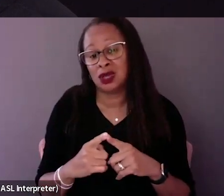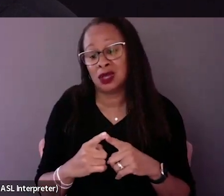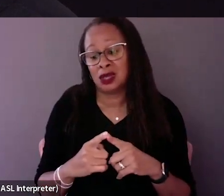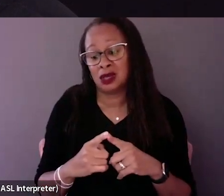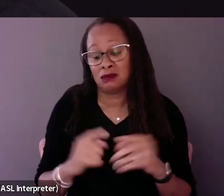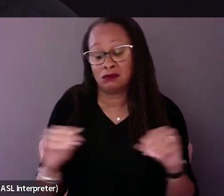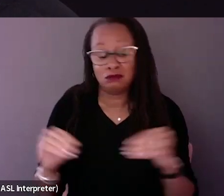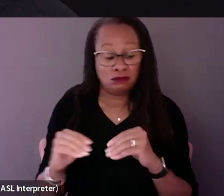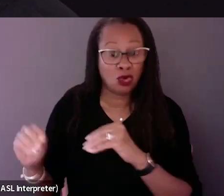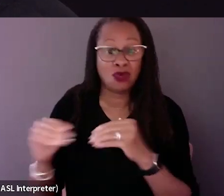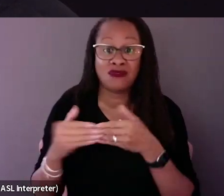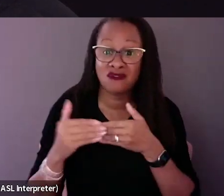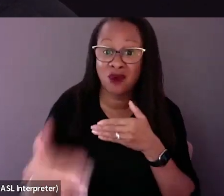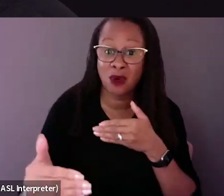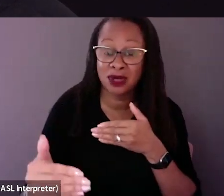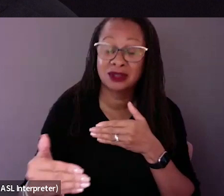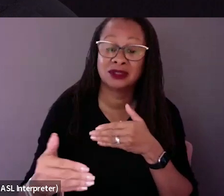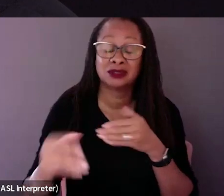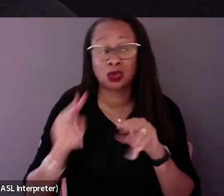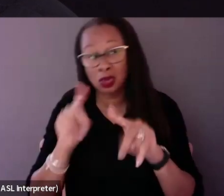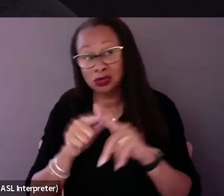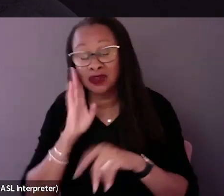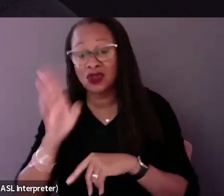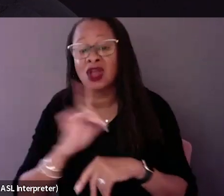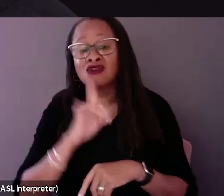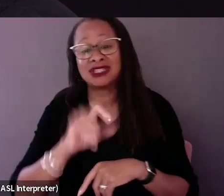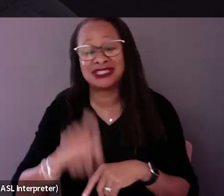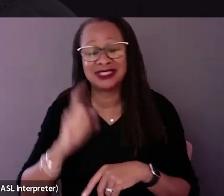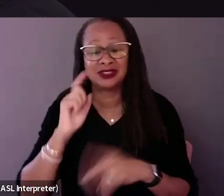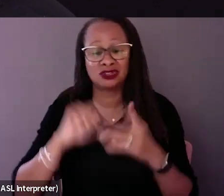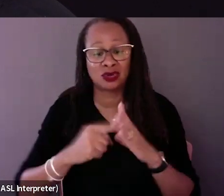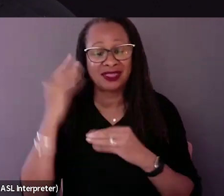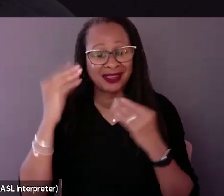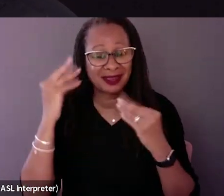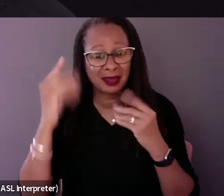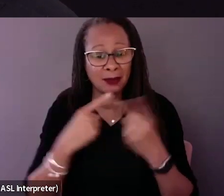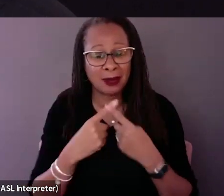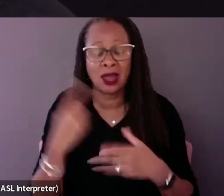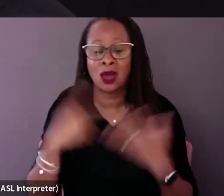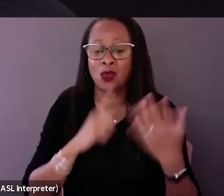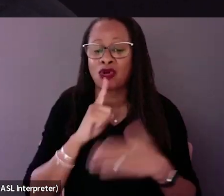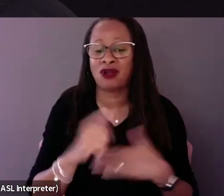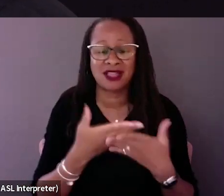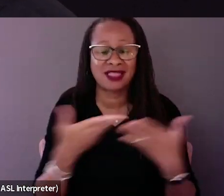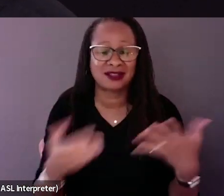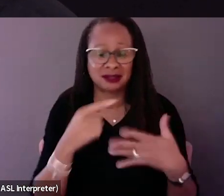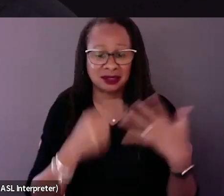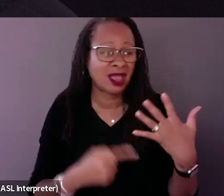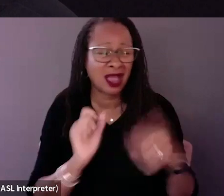forward, we have to really start thinking about what are these things at